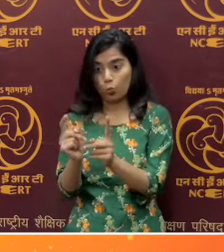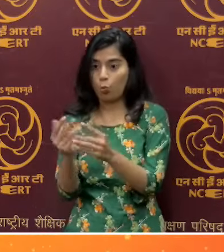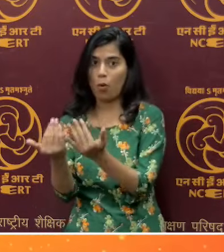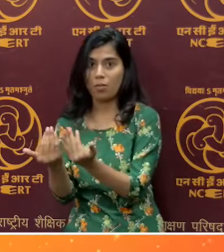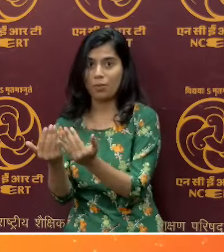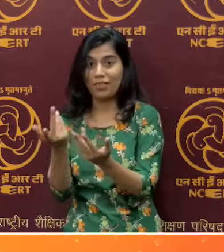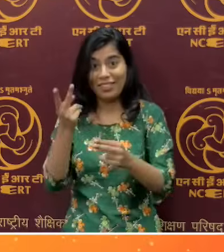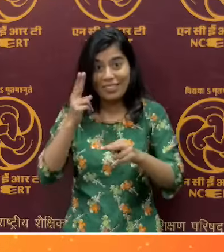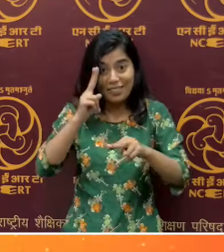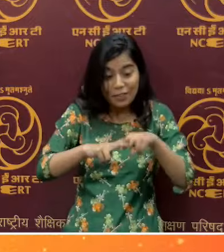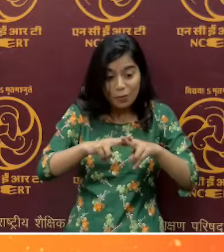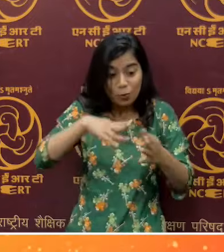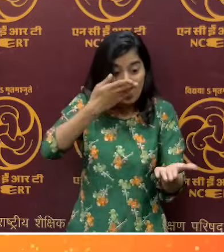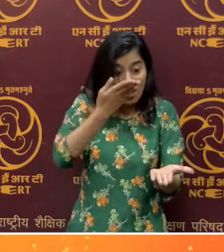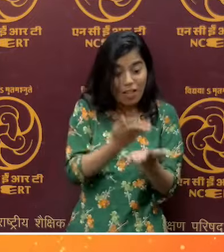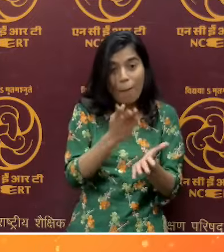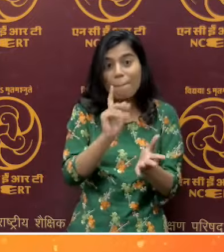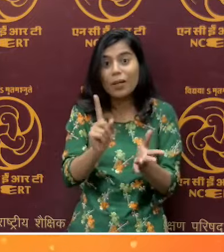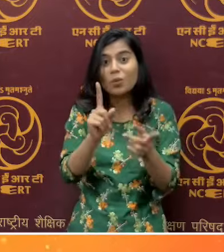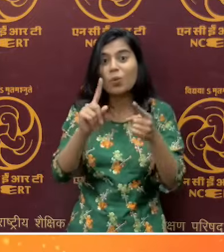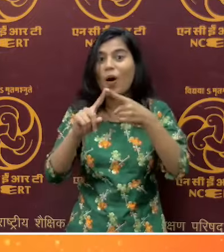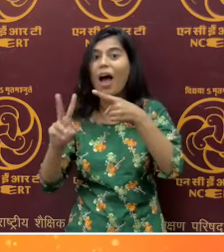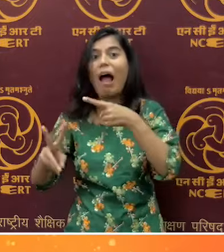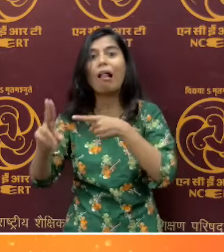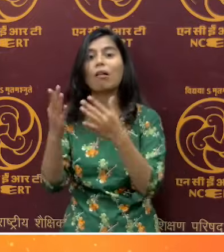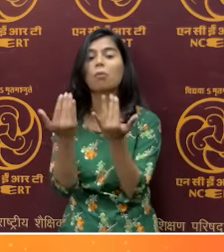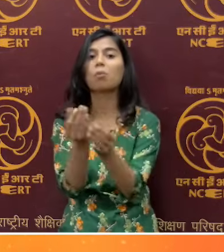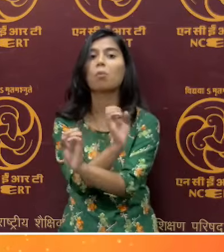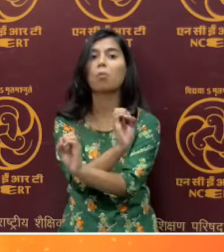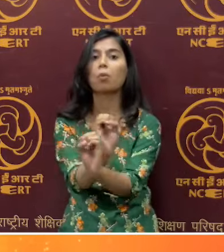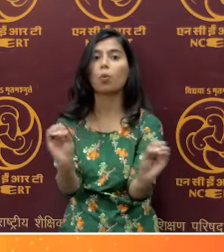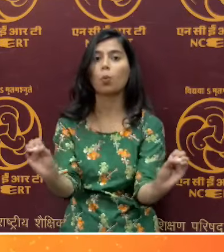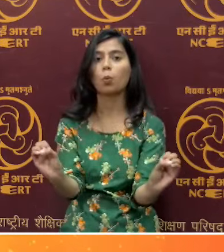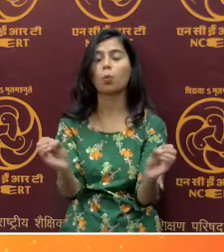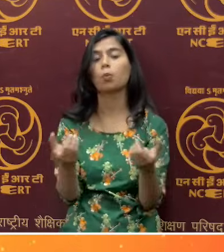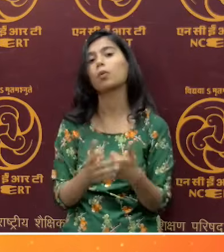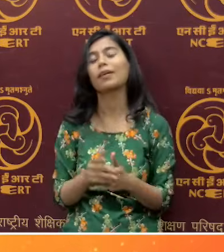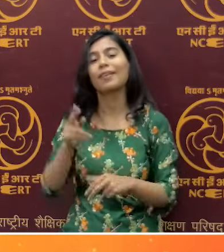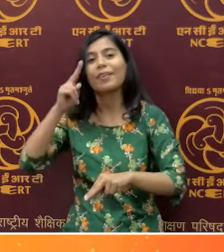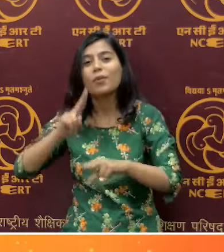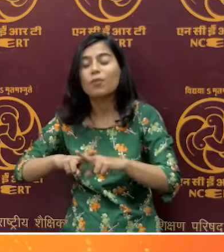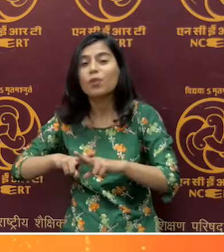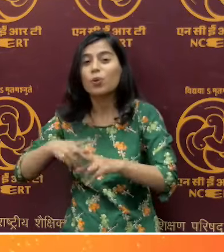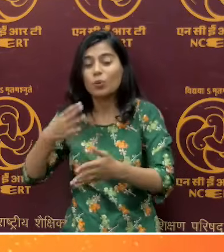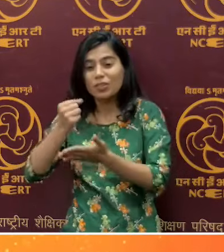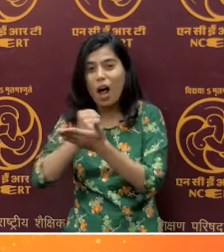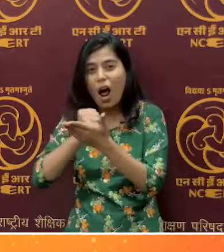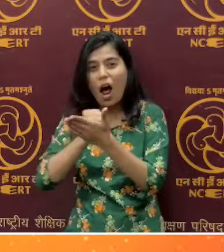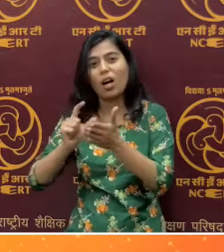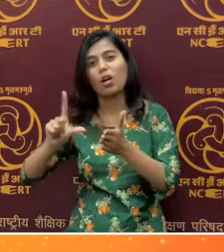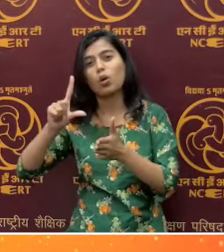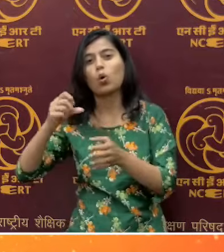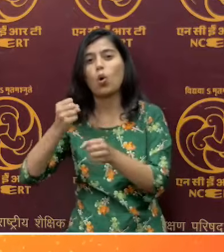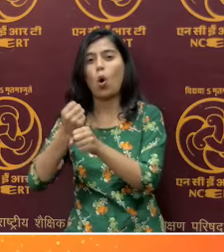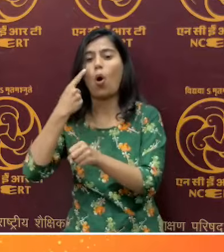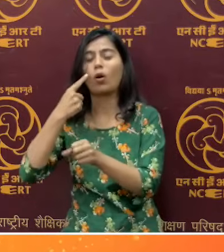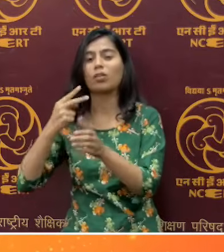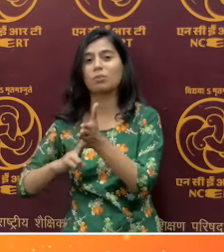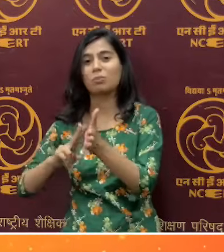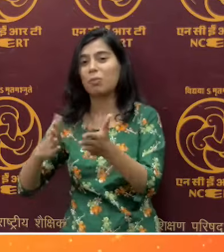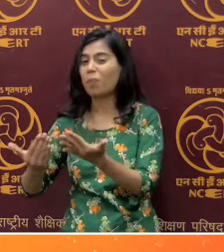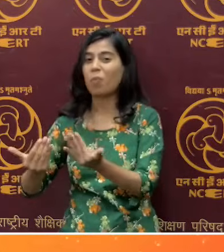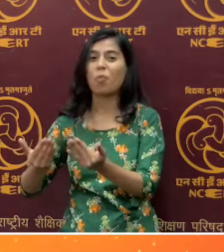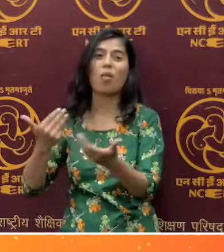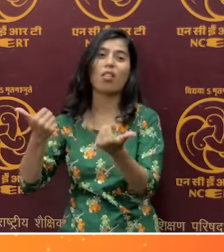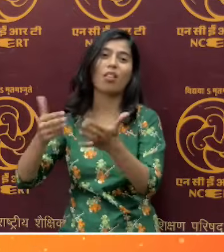Okay. We have received 2 questions, they kind of related only. We're trying to log in, but we are unable to do the same. Also, whether principal and